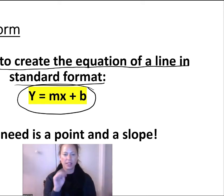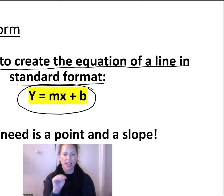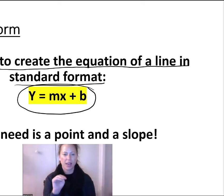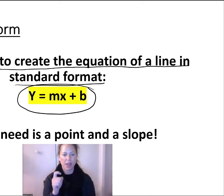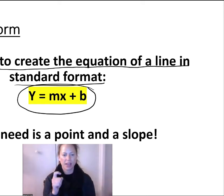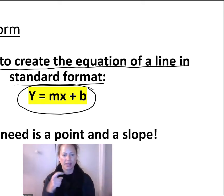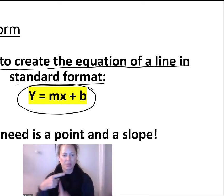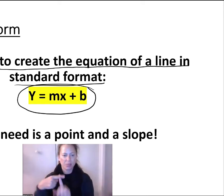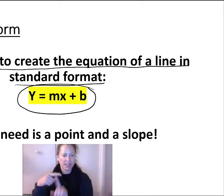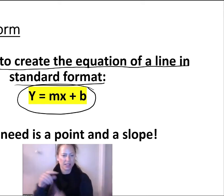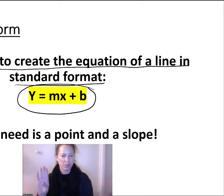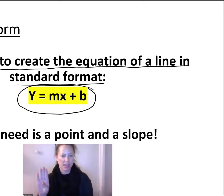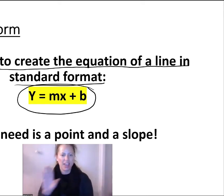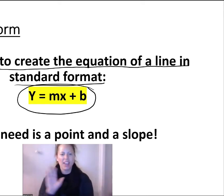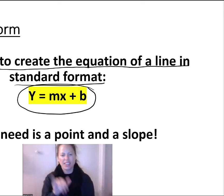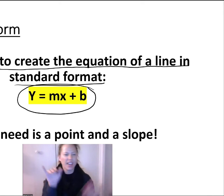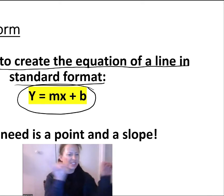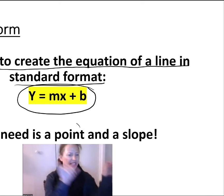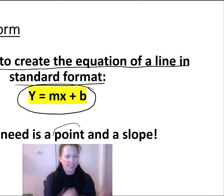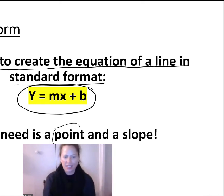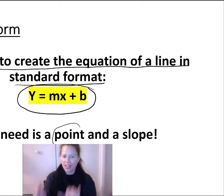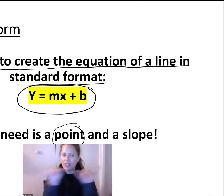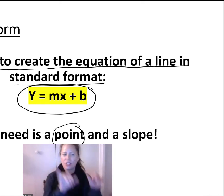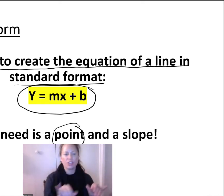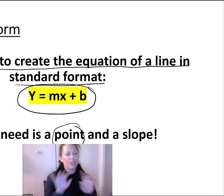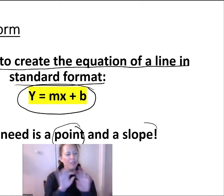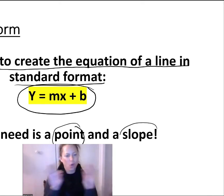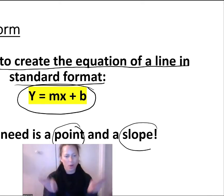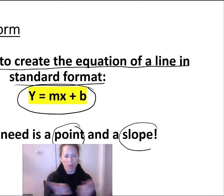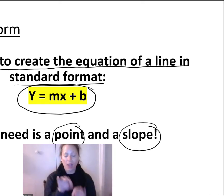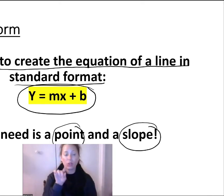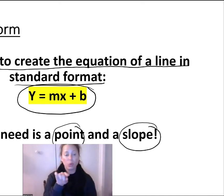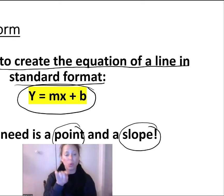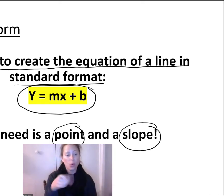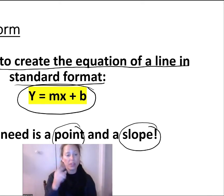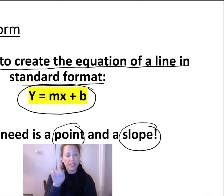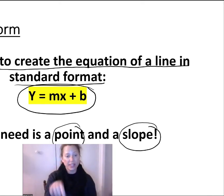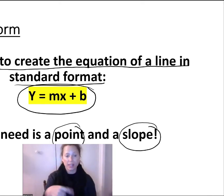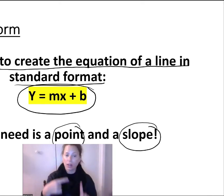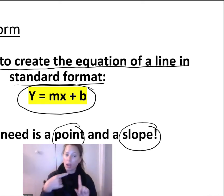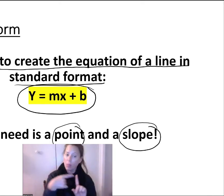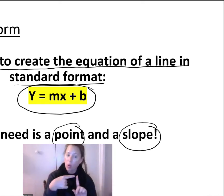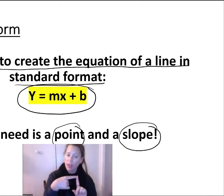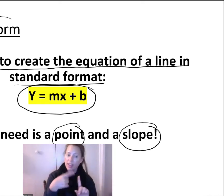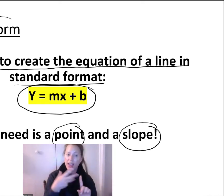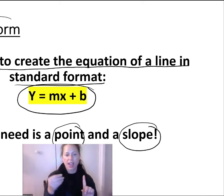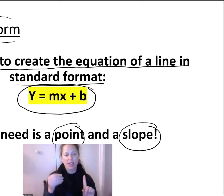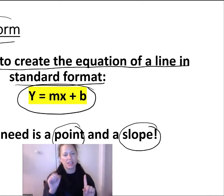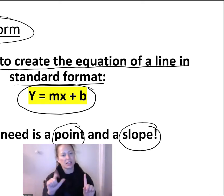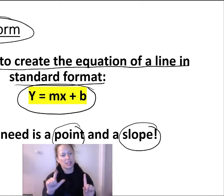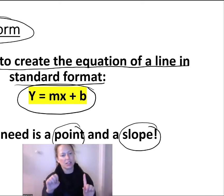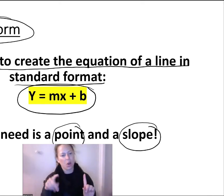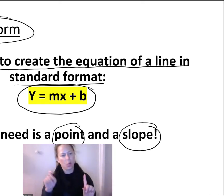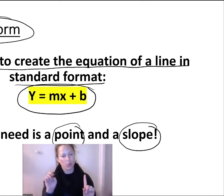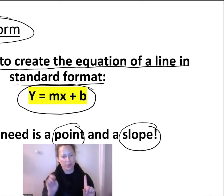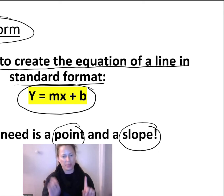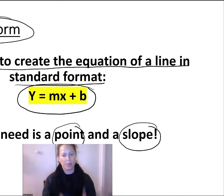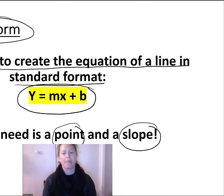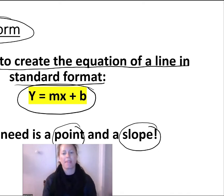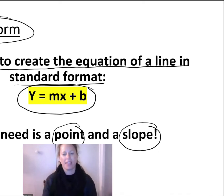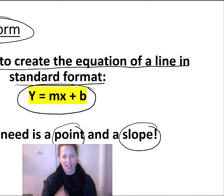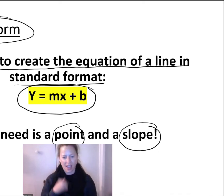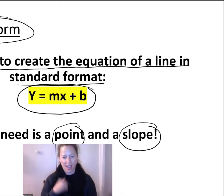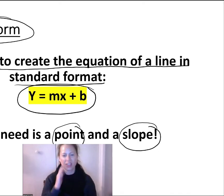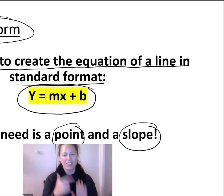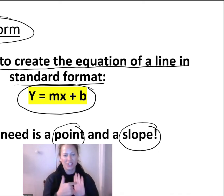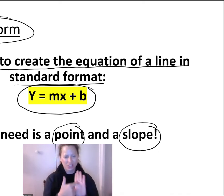b. Okay, all you need is a point and a slope for this point slope form that I'm going to show